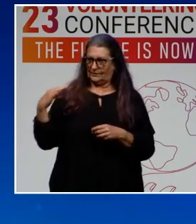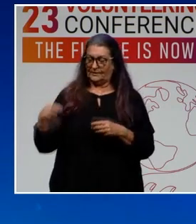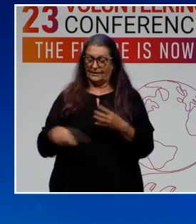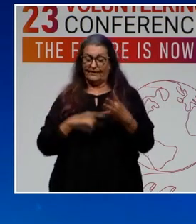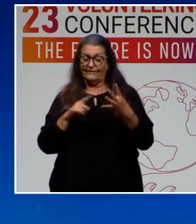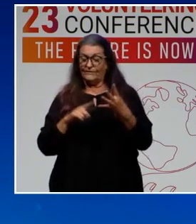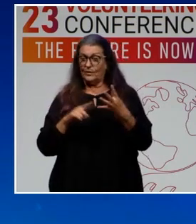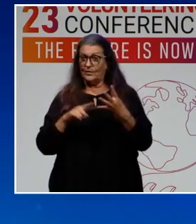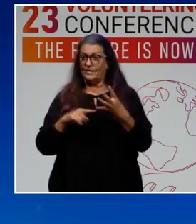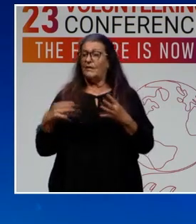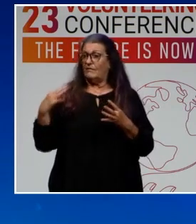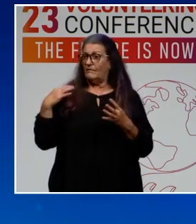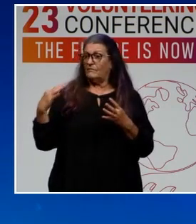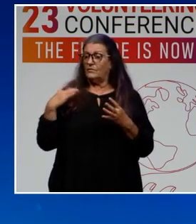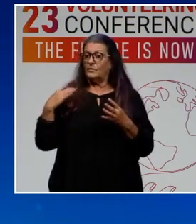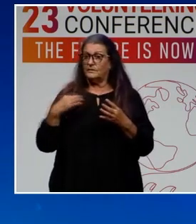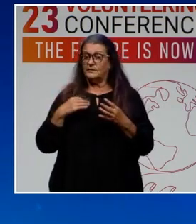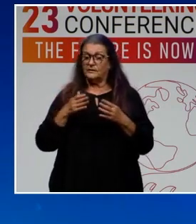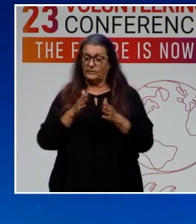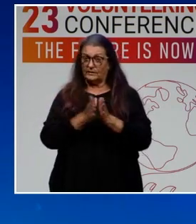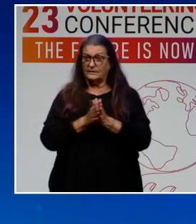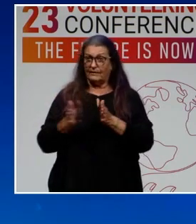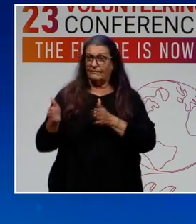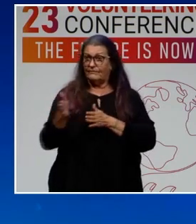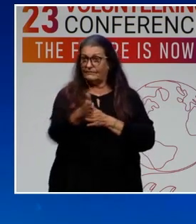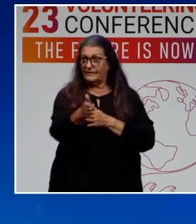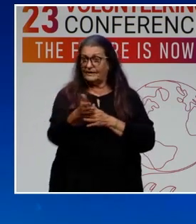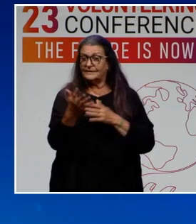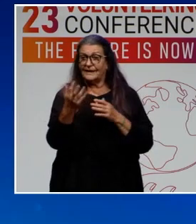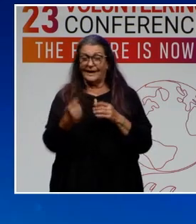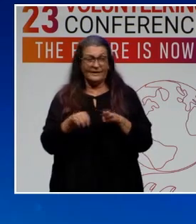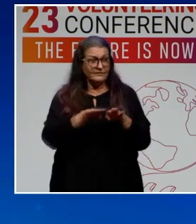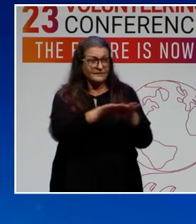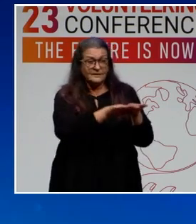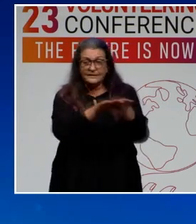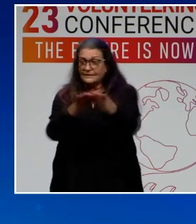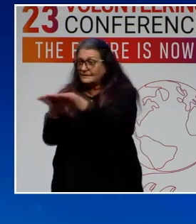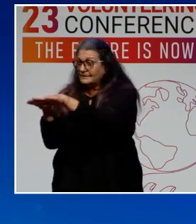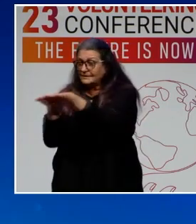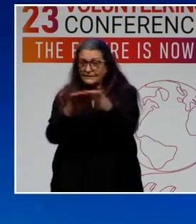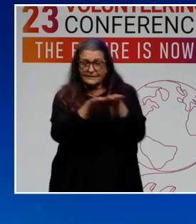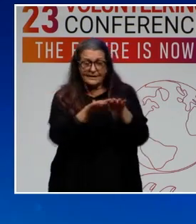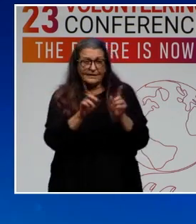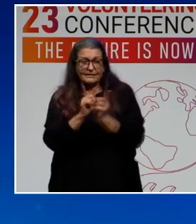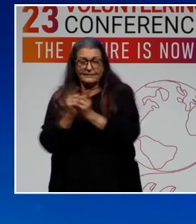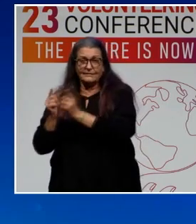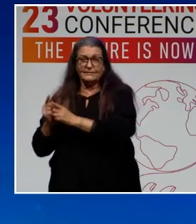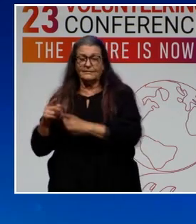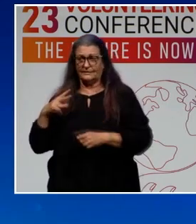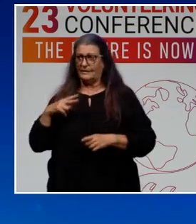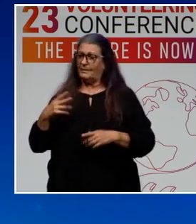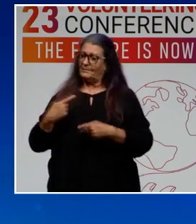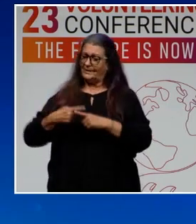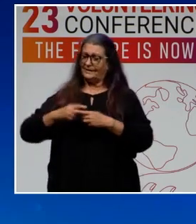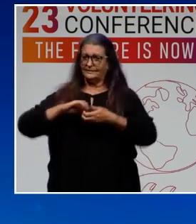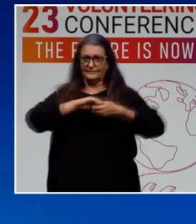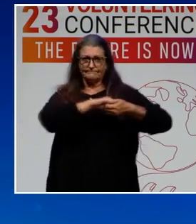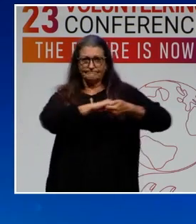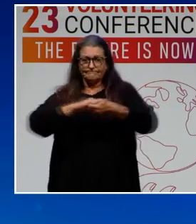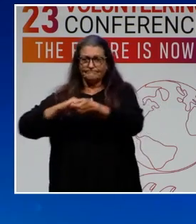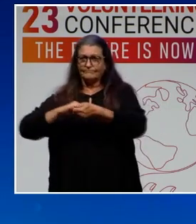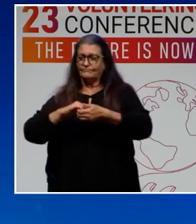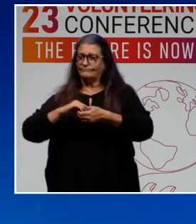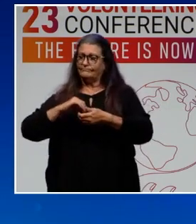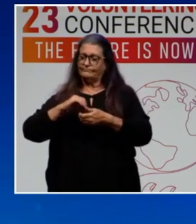advanced through the common agenda that is underpinned by genuine collaboration. I hope that you agree with